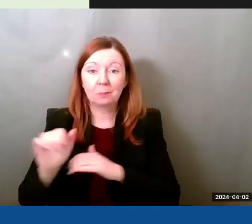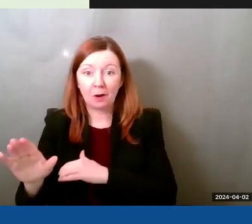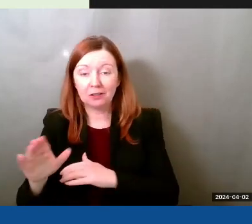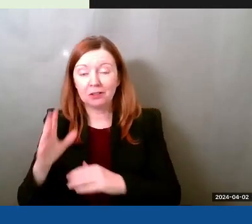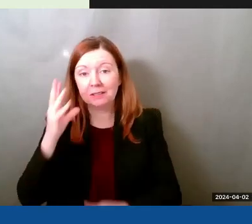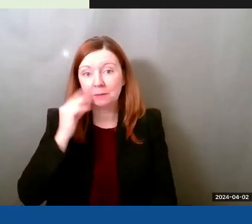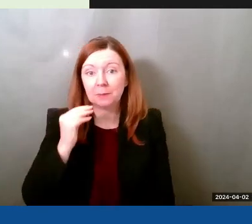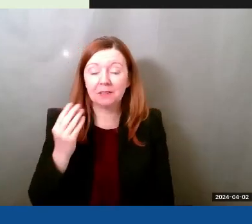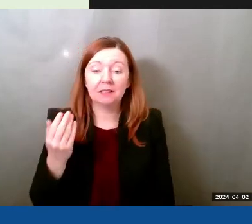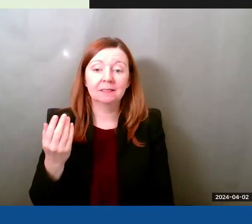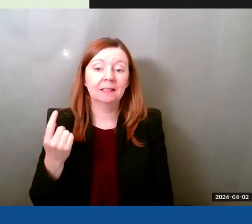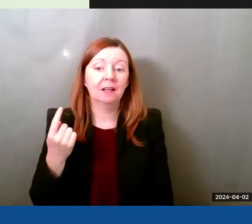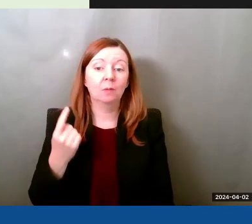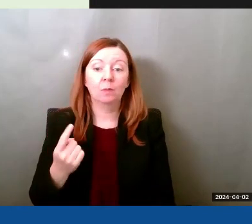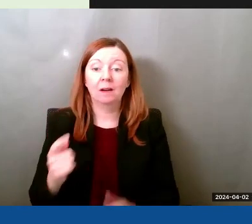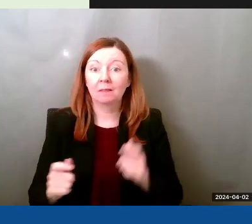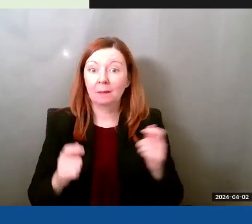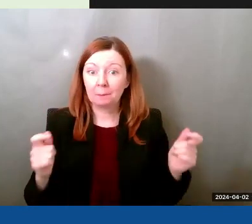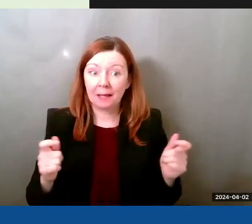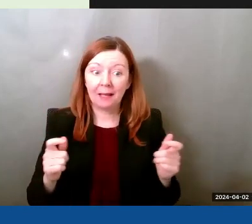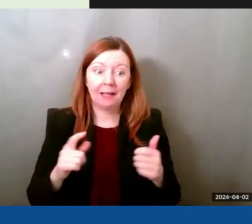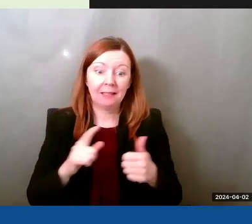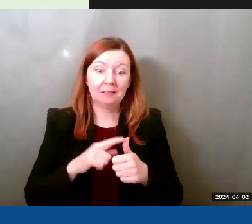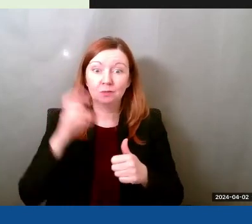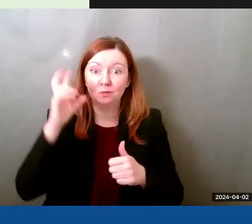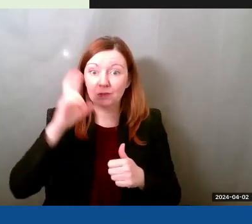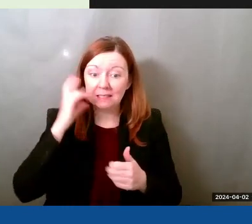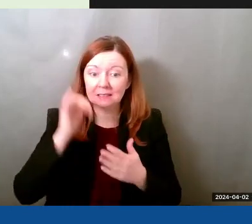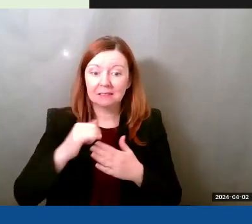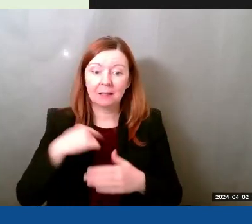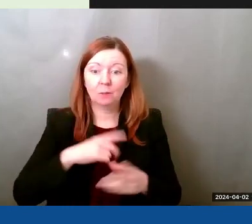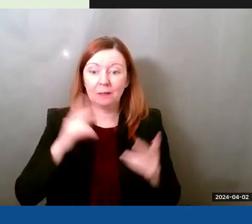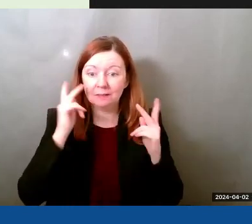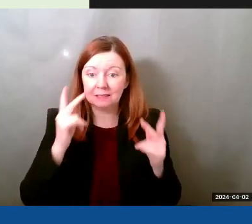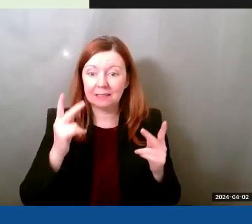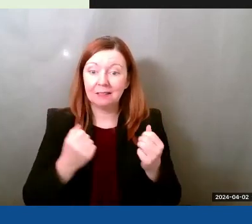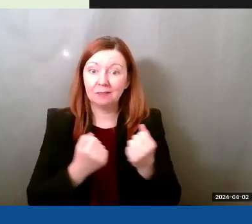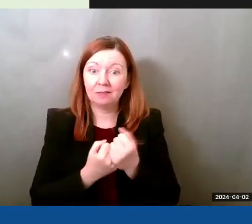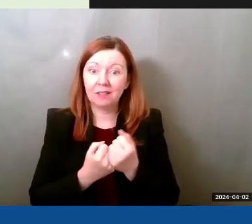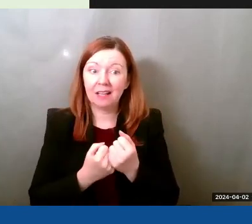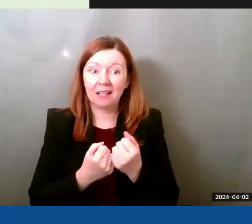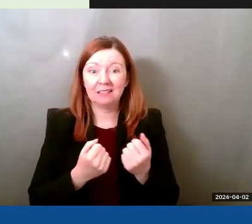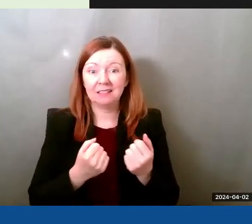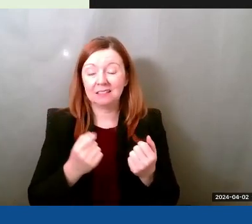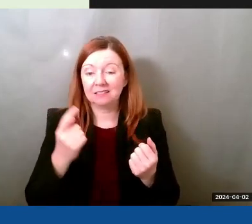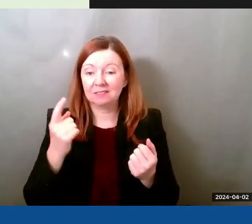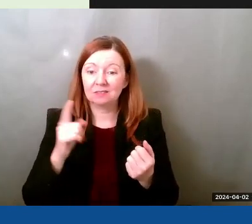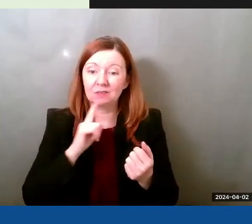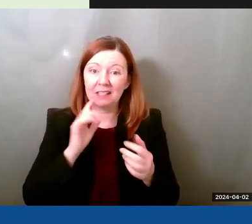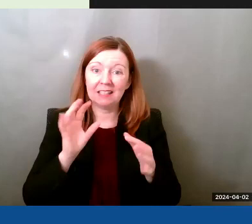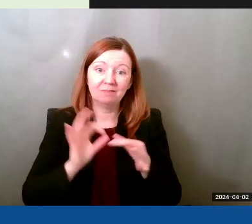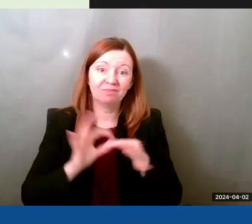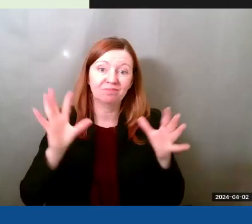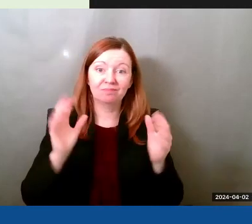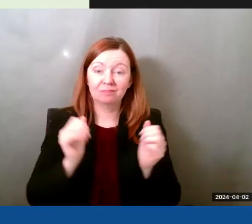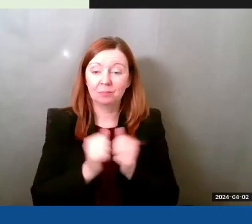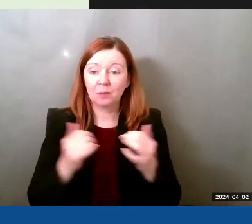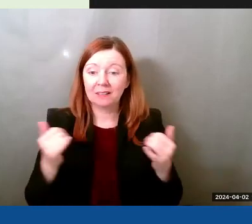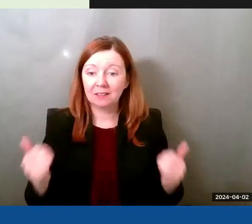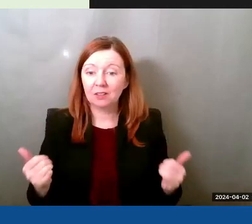experience. And one of the main reasons that we've seen fans be disenchanted with the